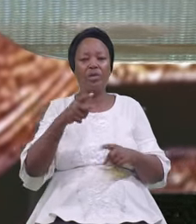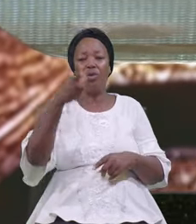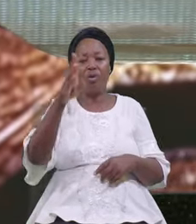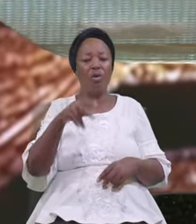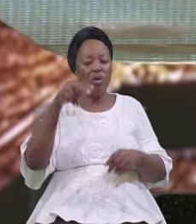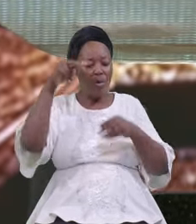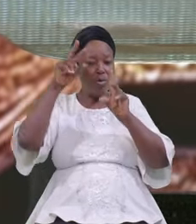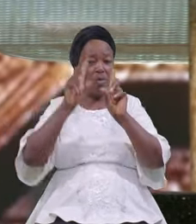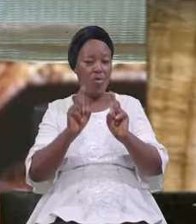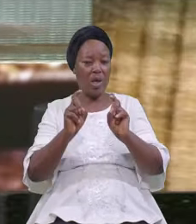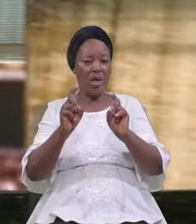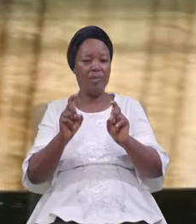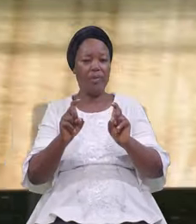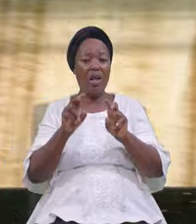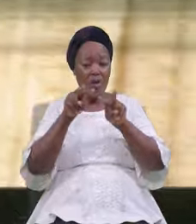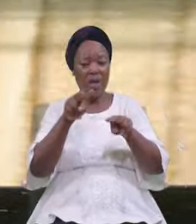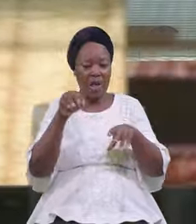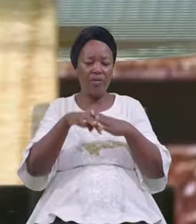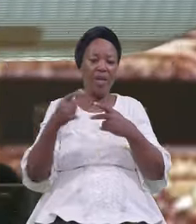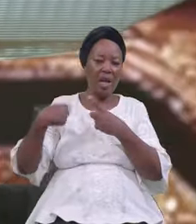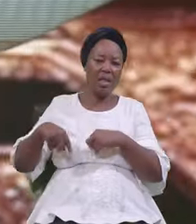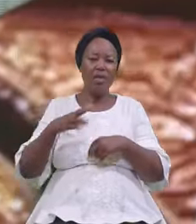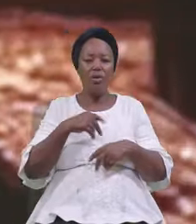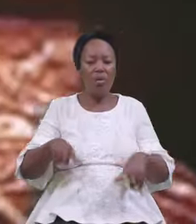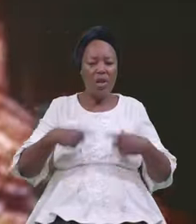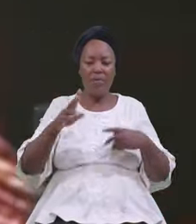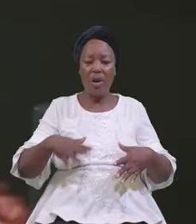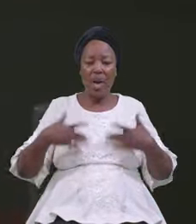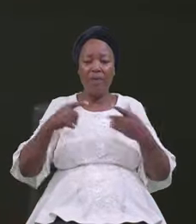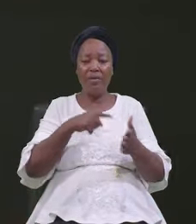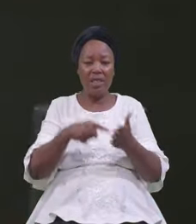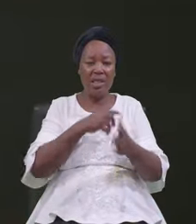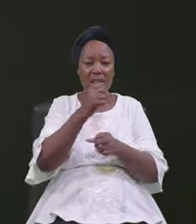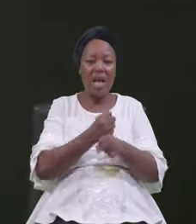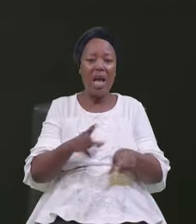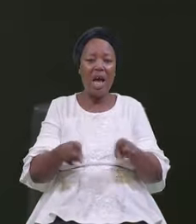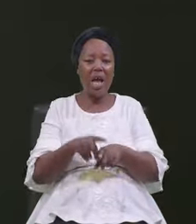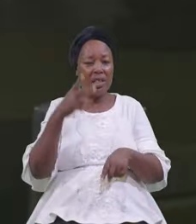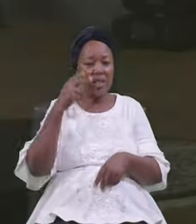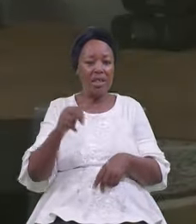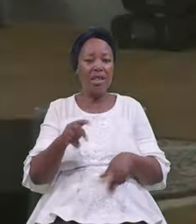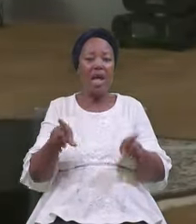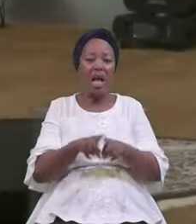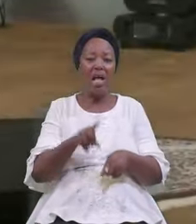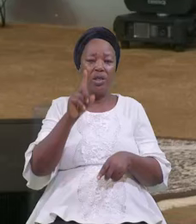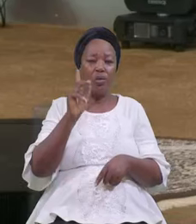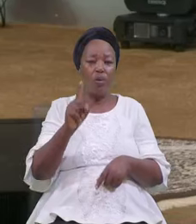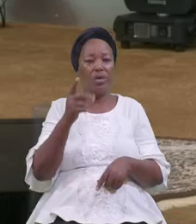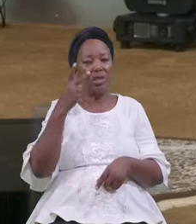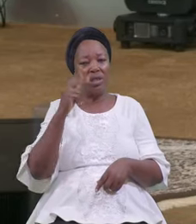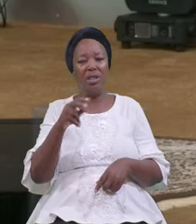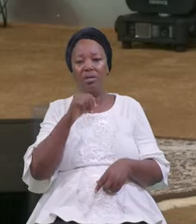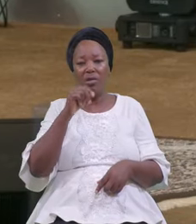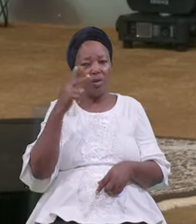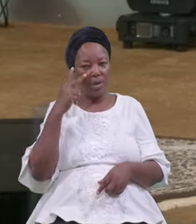You live your life this year seen as one seeing the